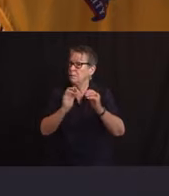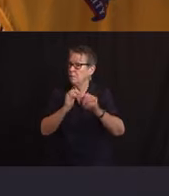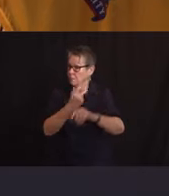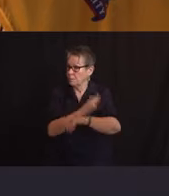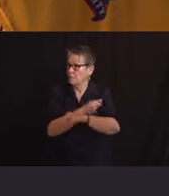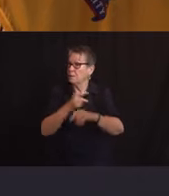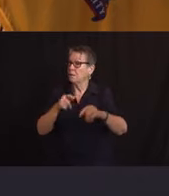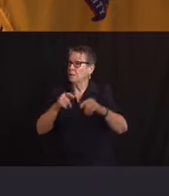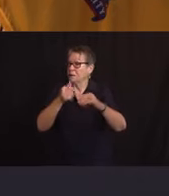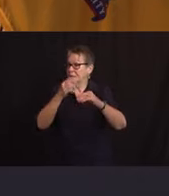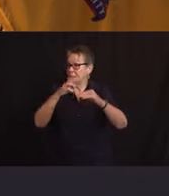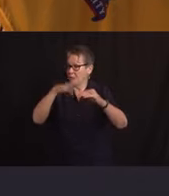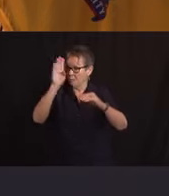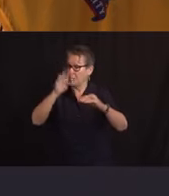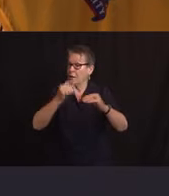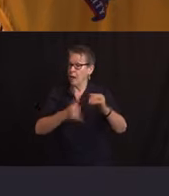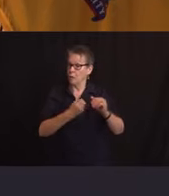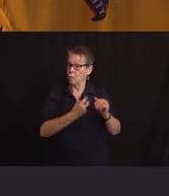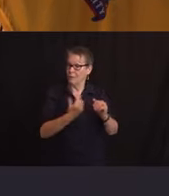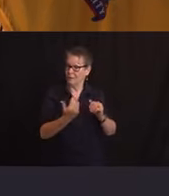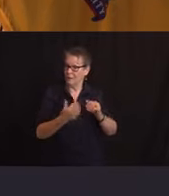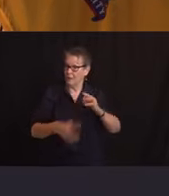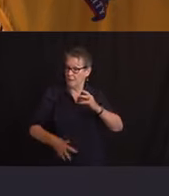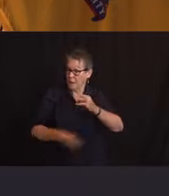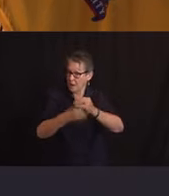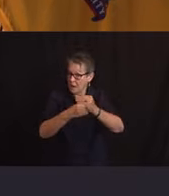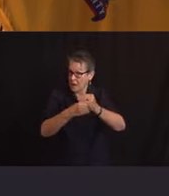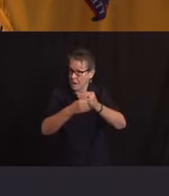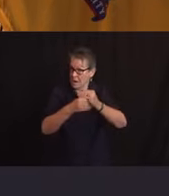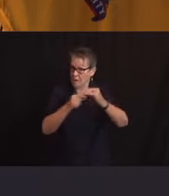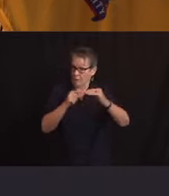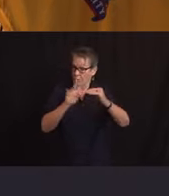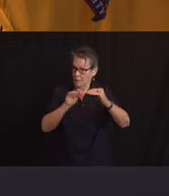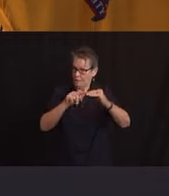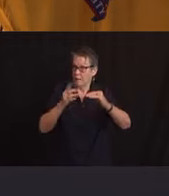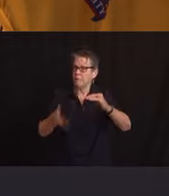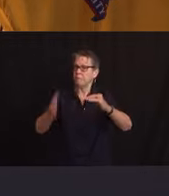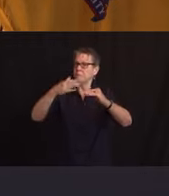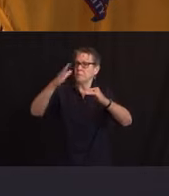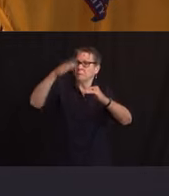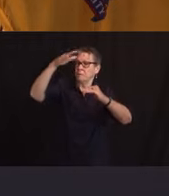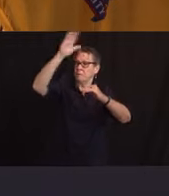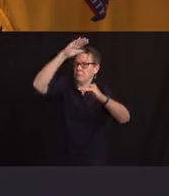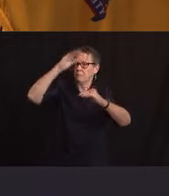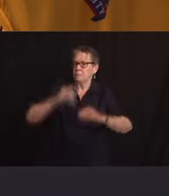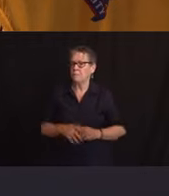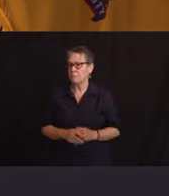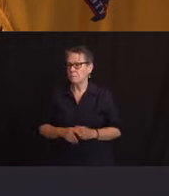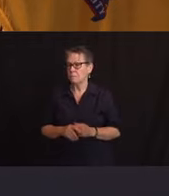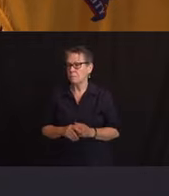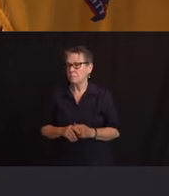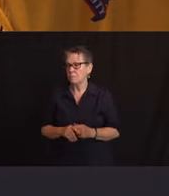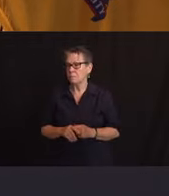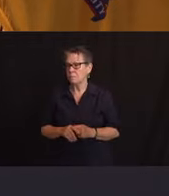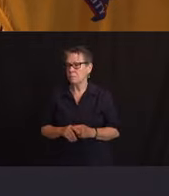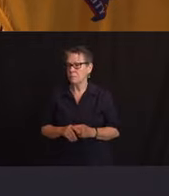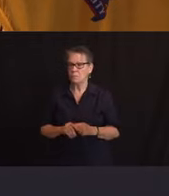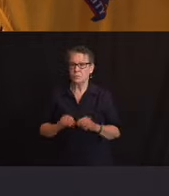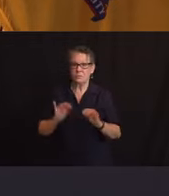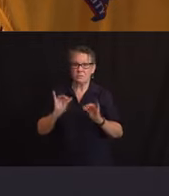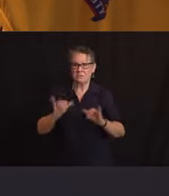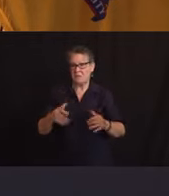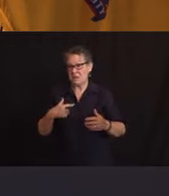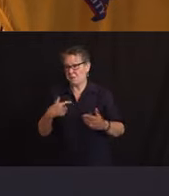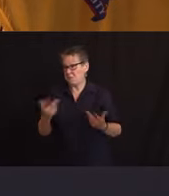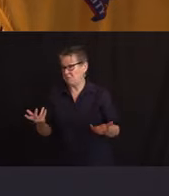our objectives with the 12 to 15. Keep going 16 and up, 12 to 15, and then depending,